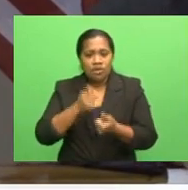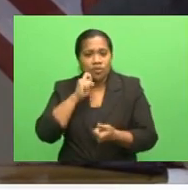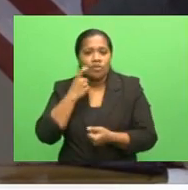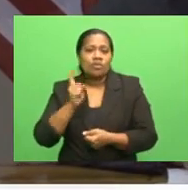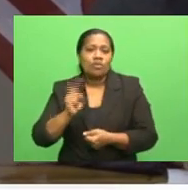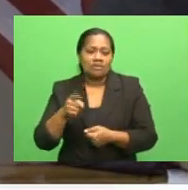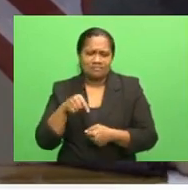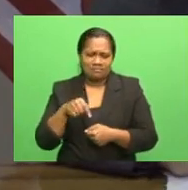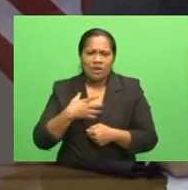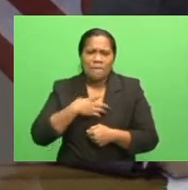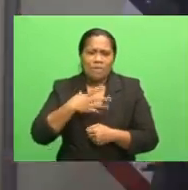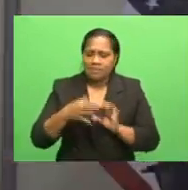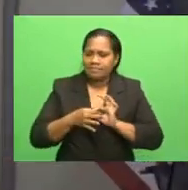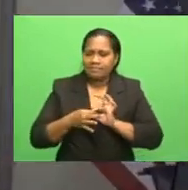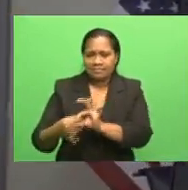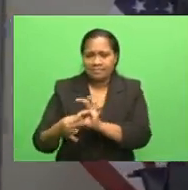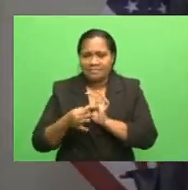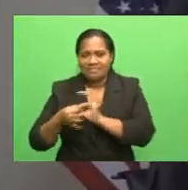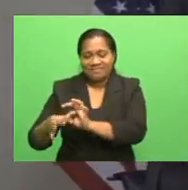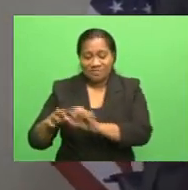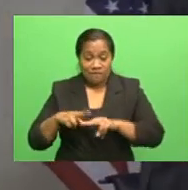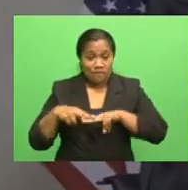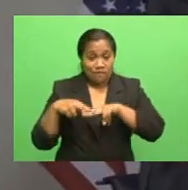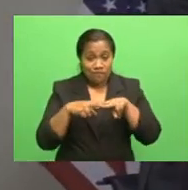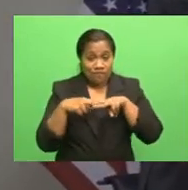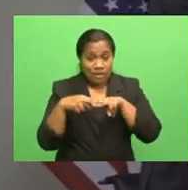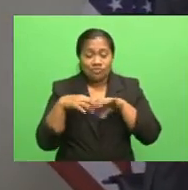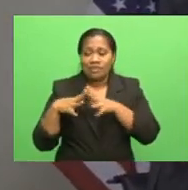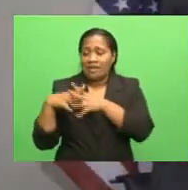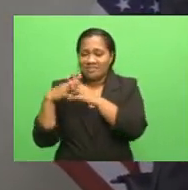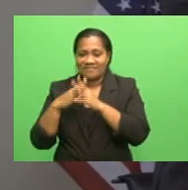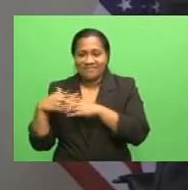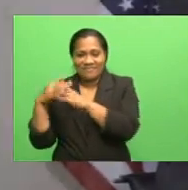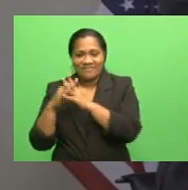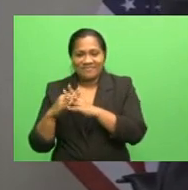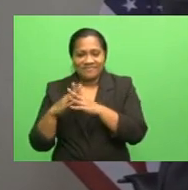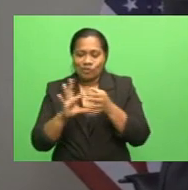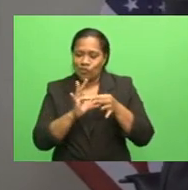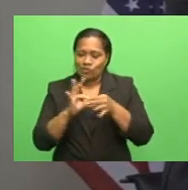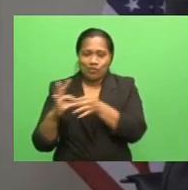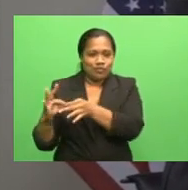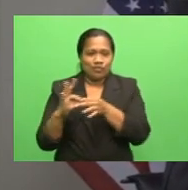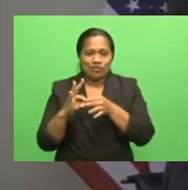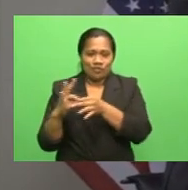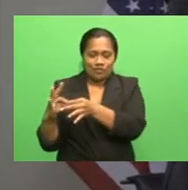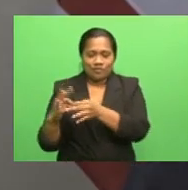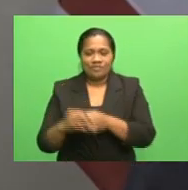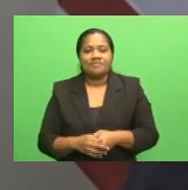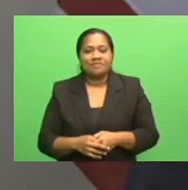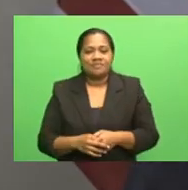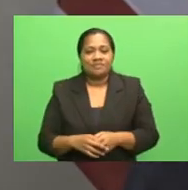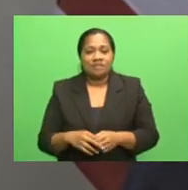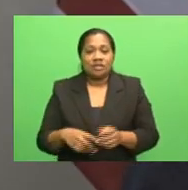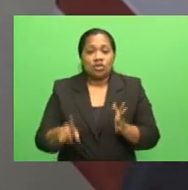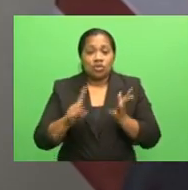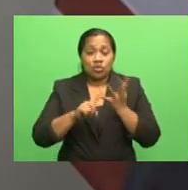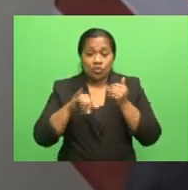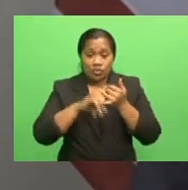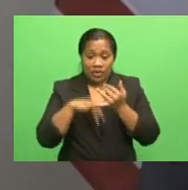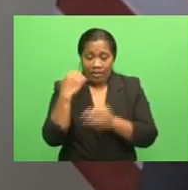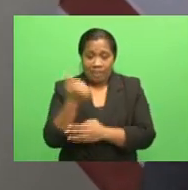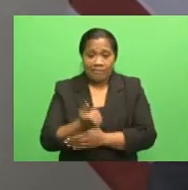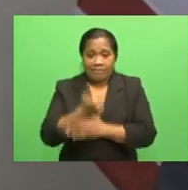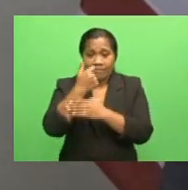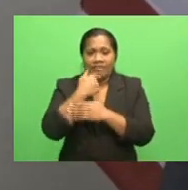the existing partnership between Fiji and the United States. U.S. Ambassador to Fiji, Joseph Sella, says the